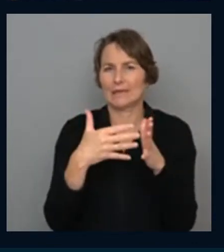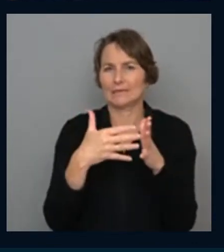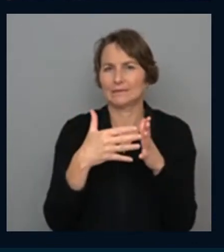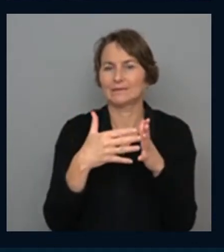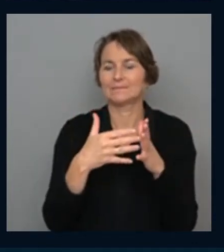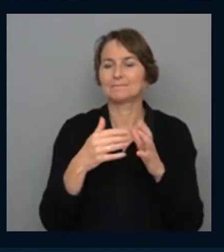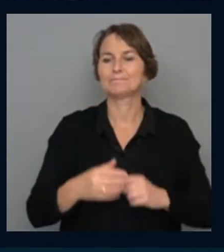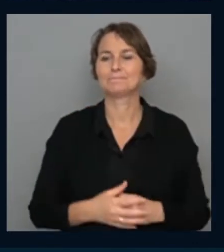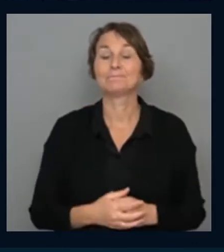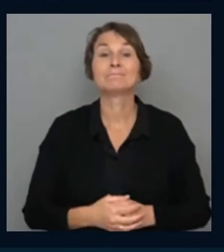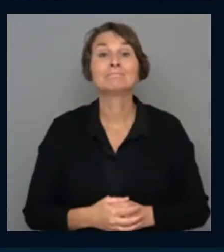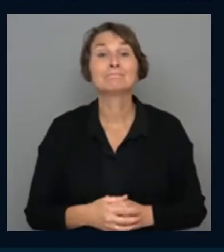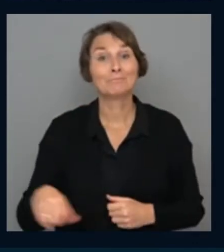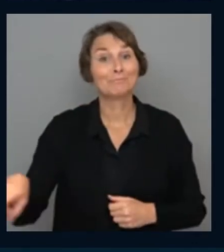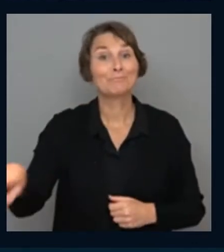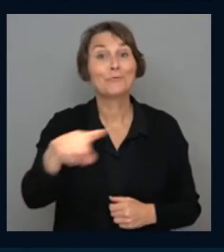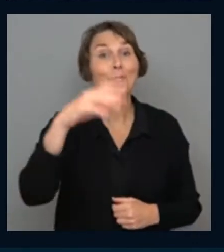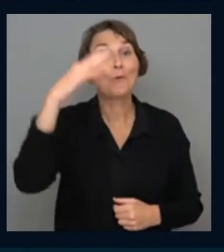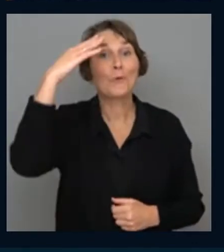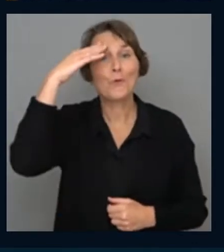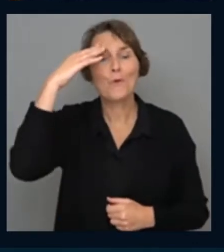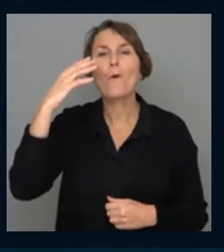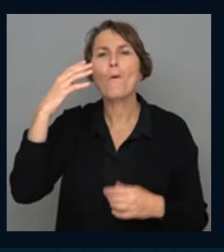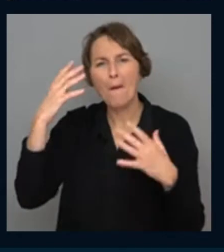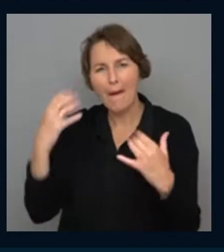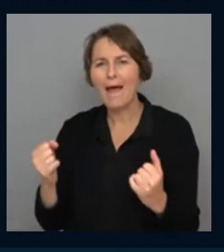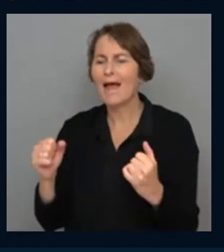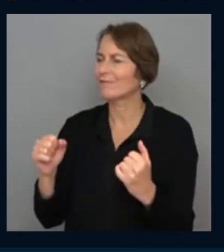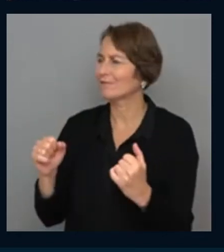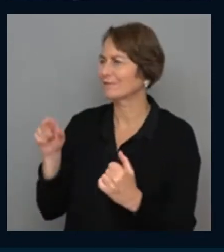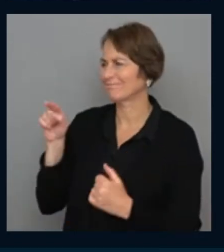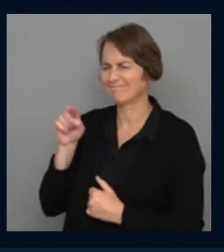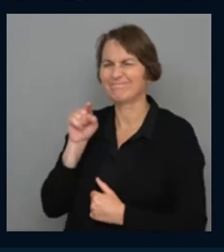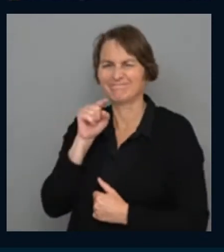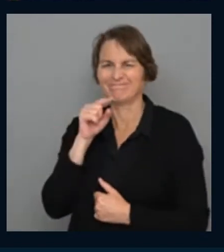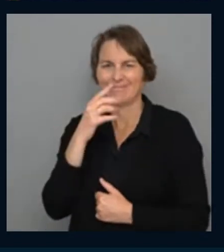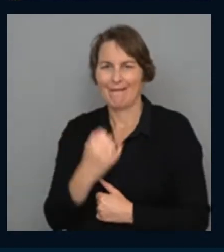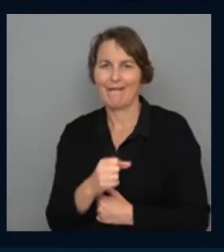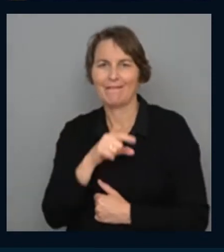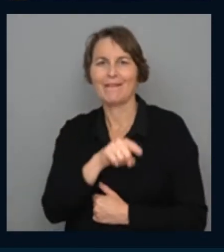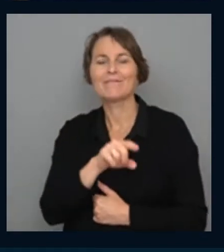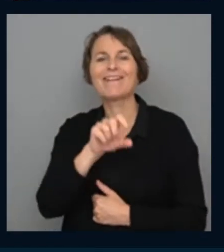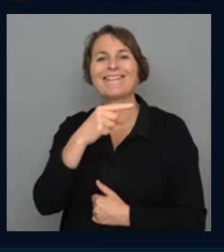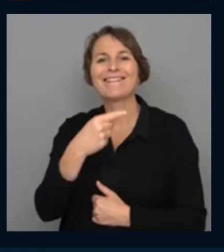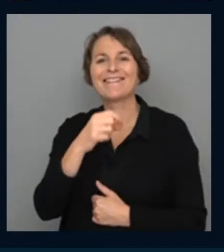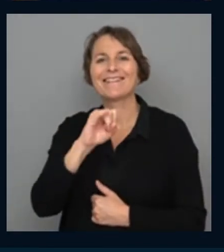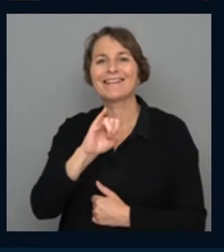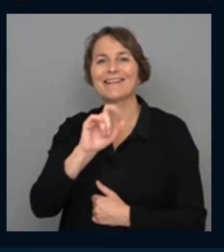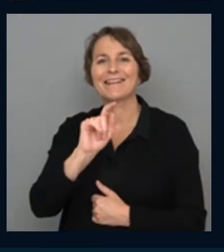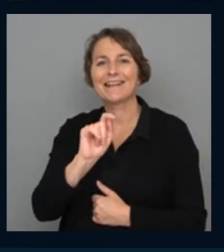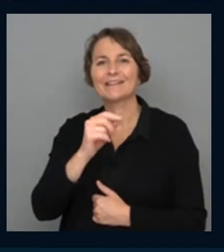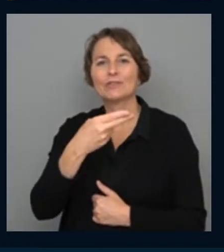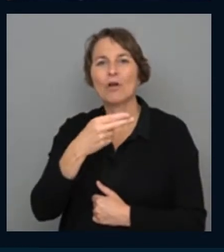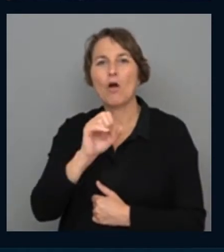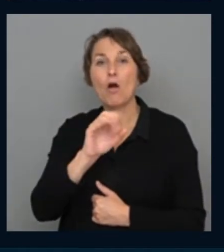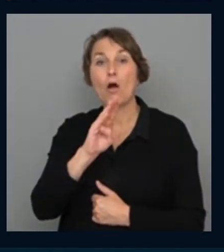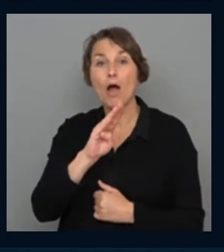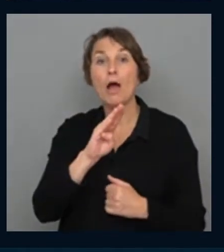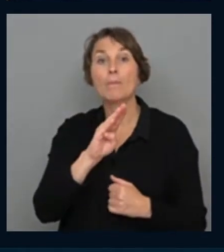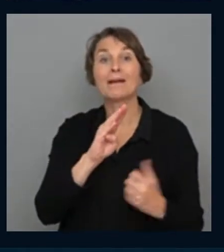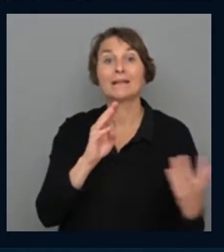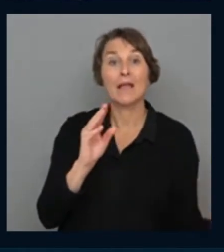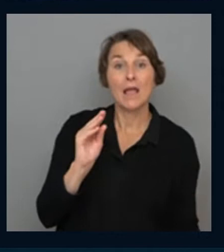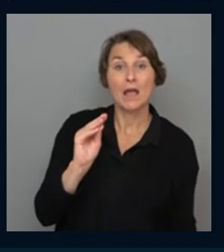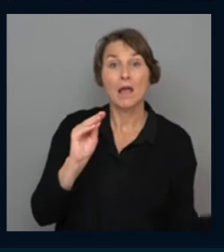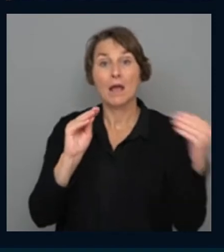So everyone's aware that, we made this acquisition of GitHub. So we're going to integrate GitHub today into our Azure pipelines. We can use Azure repos.